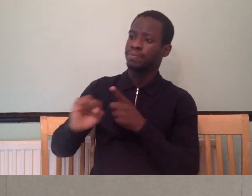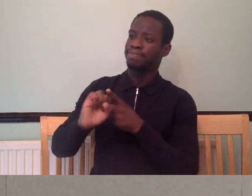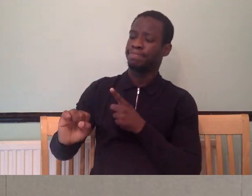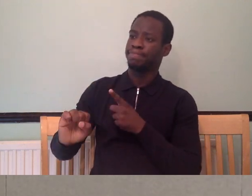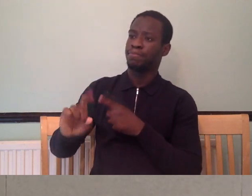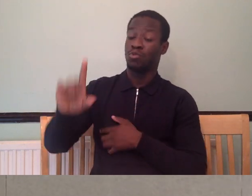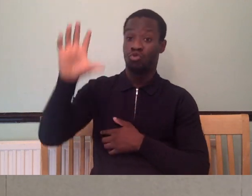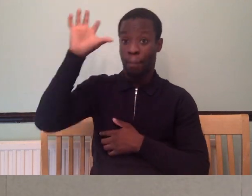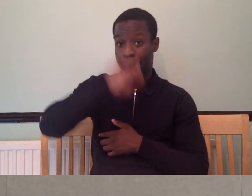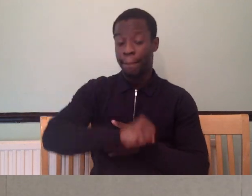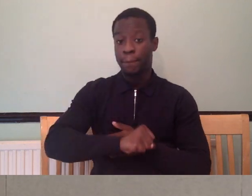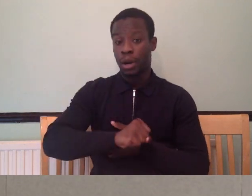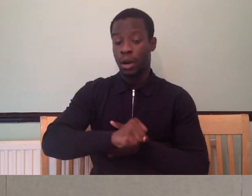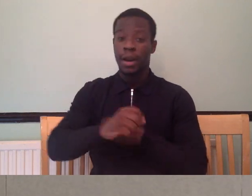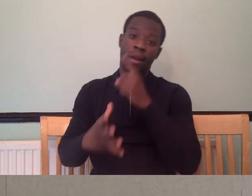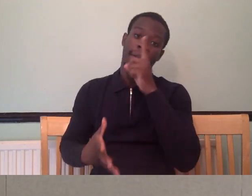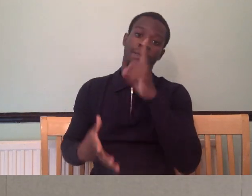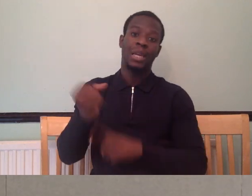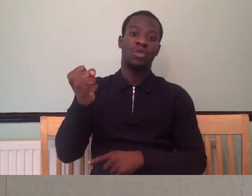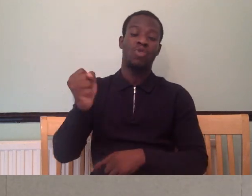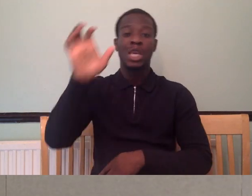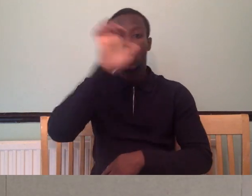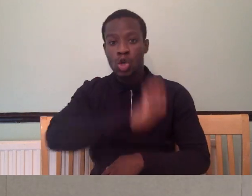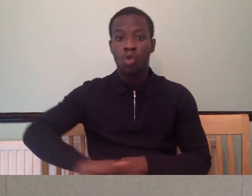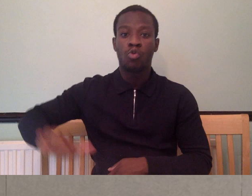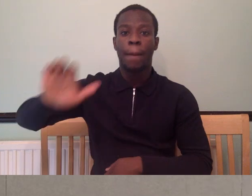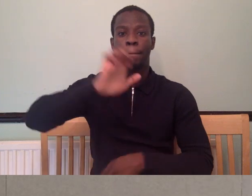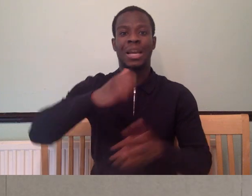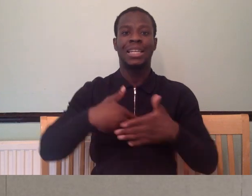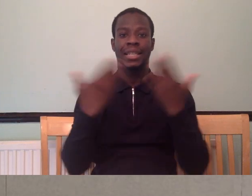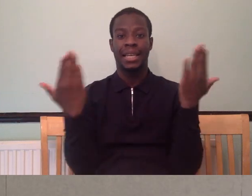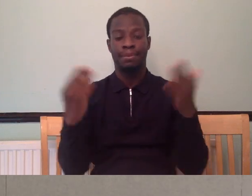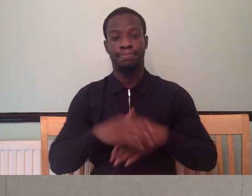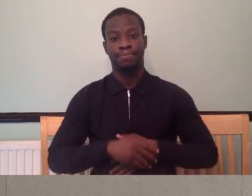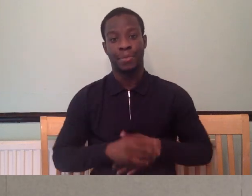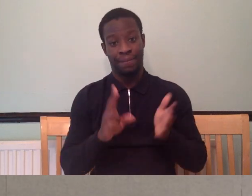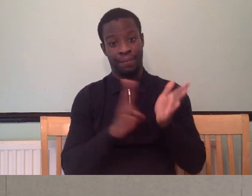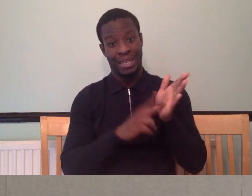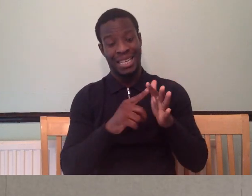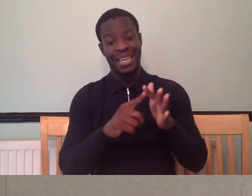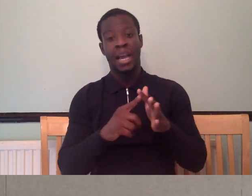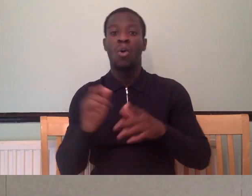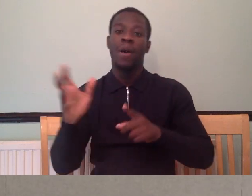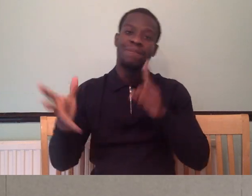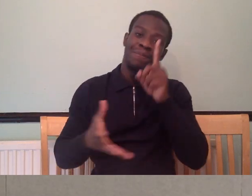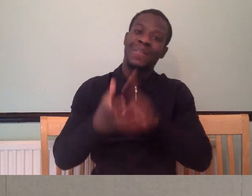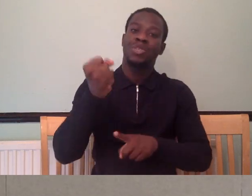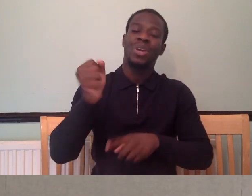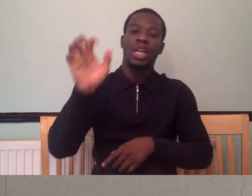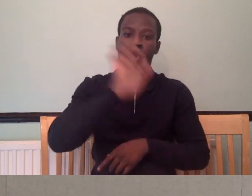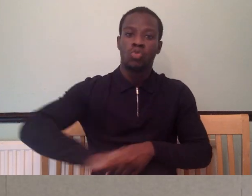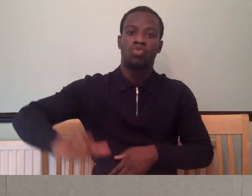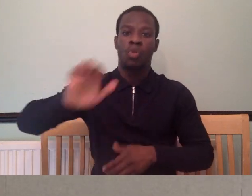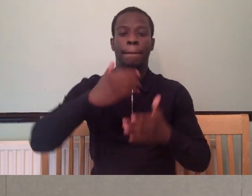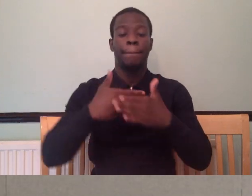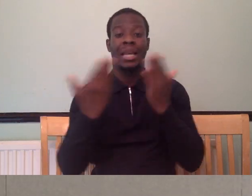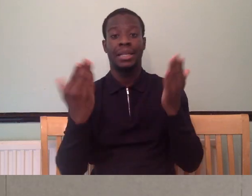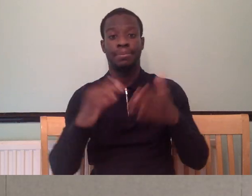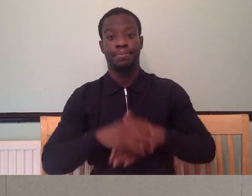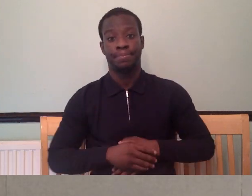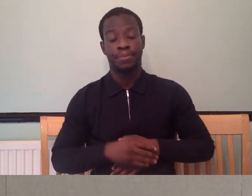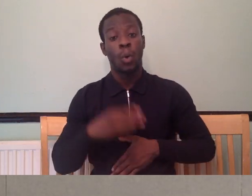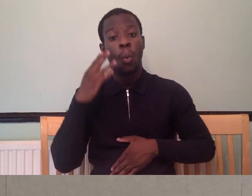we remembered Victory in Europe Day, the great blessing when